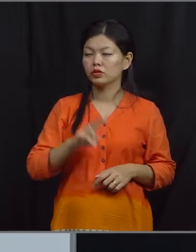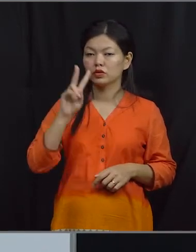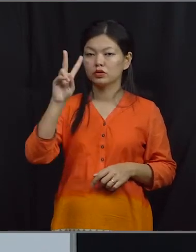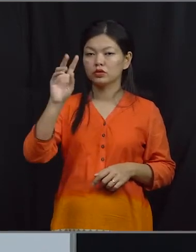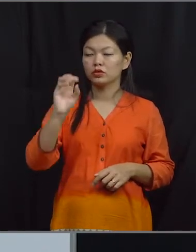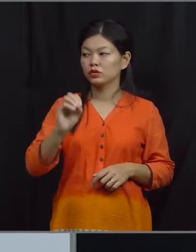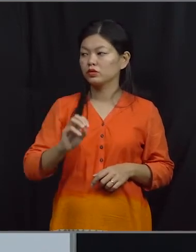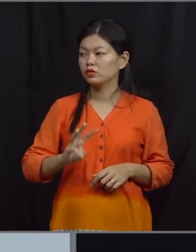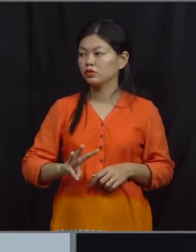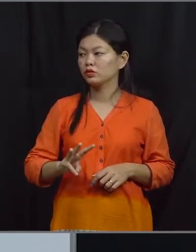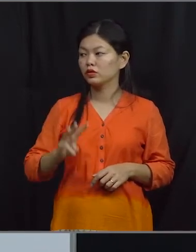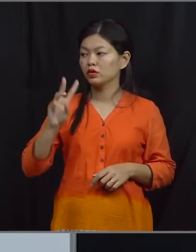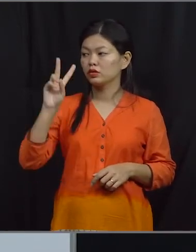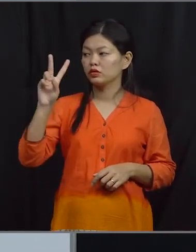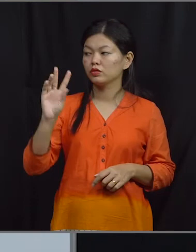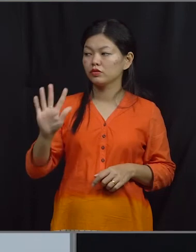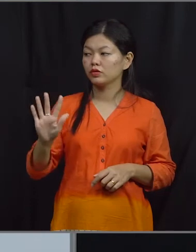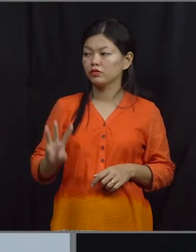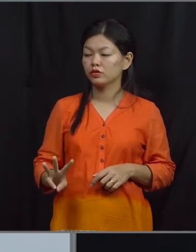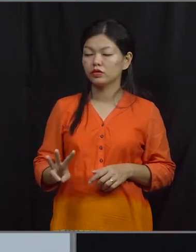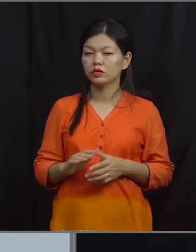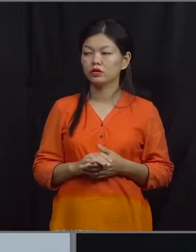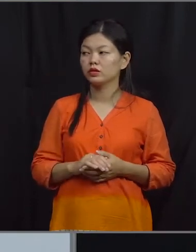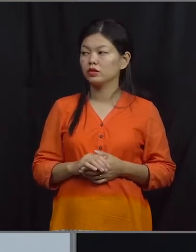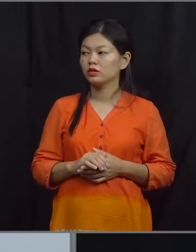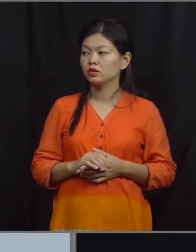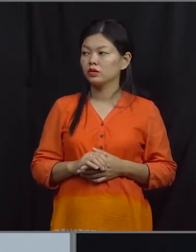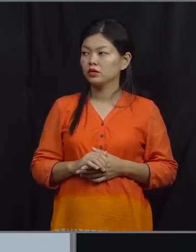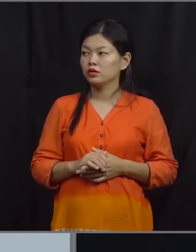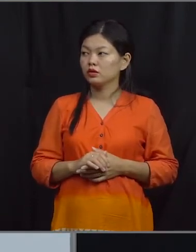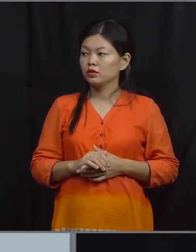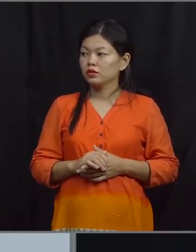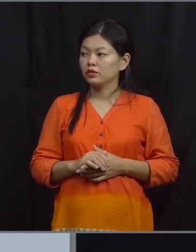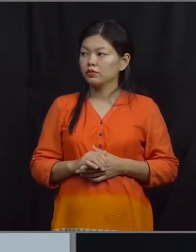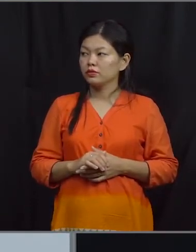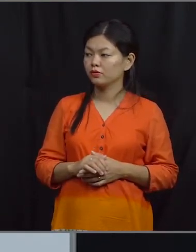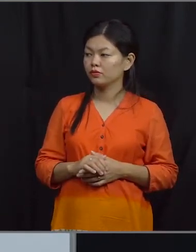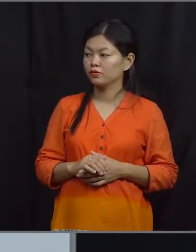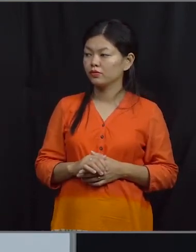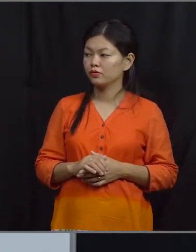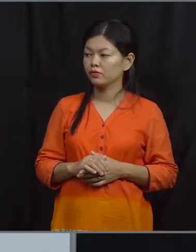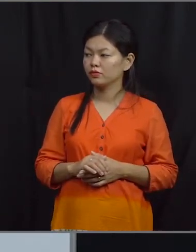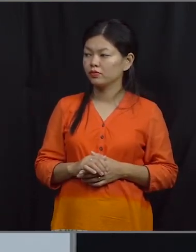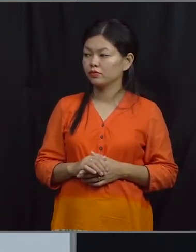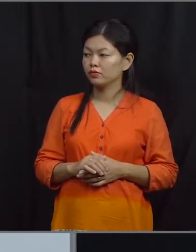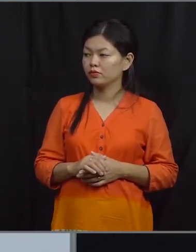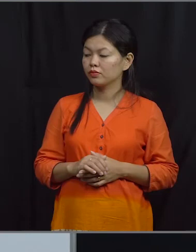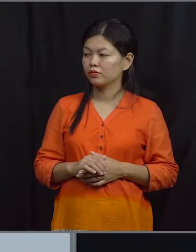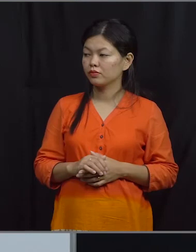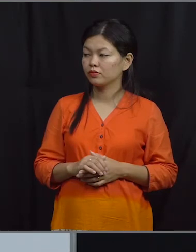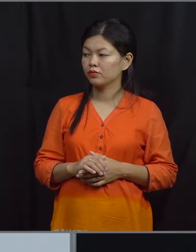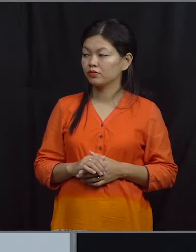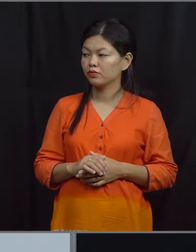2 2 5 3. I think this is 1, right? Yeah, this